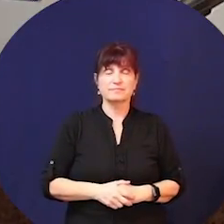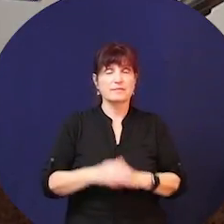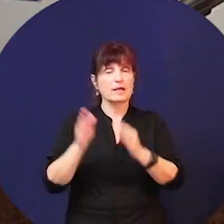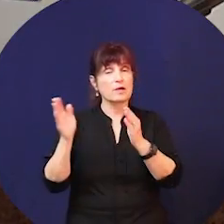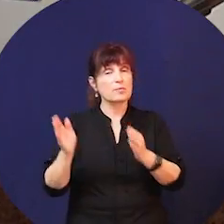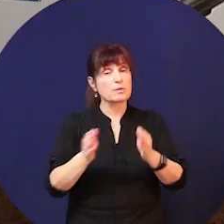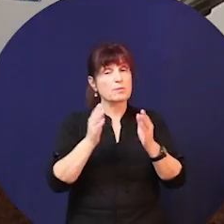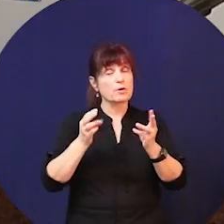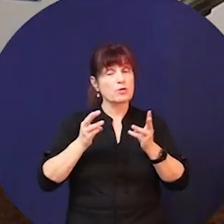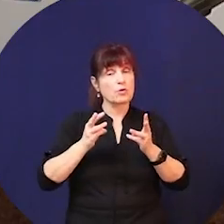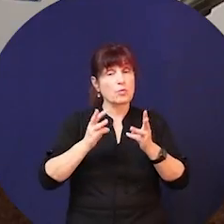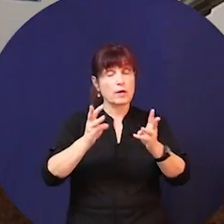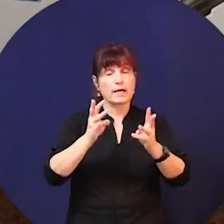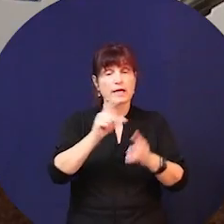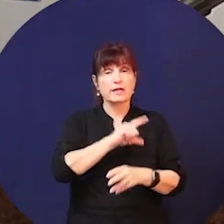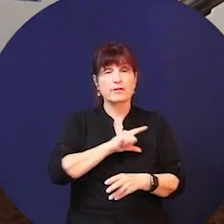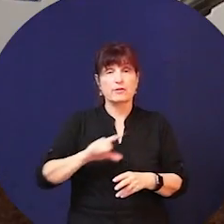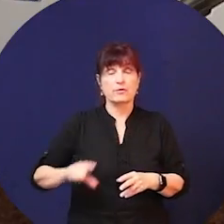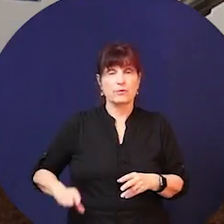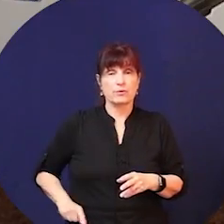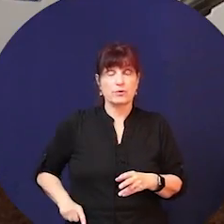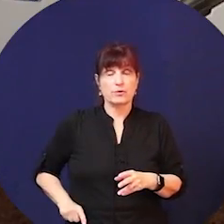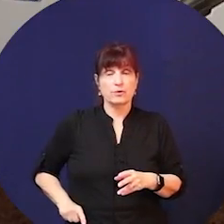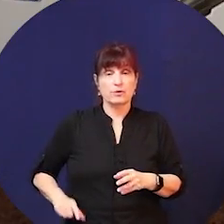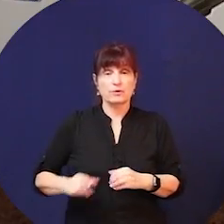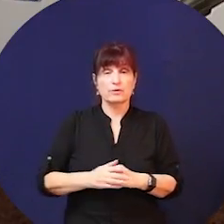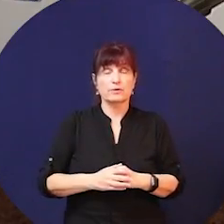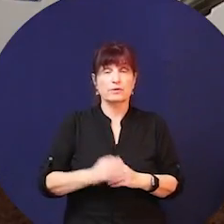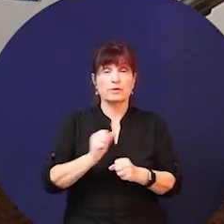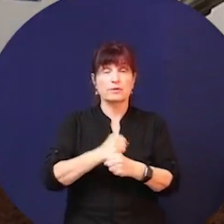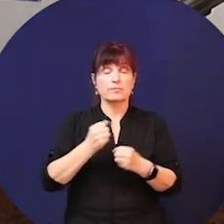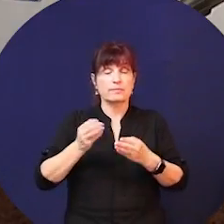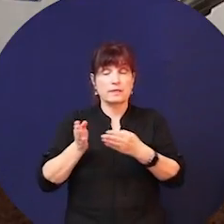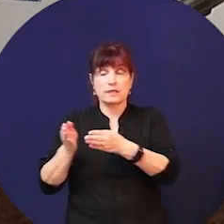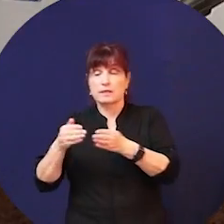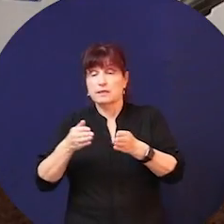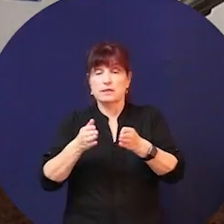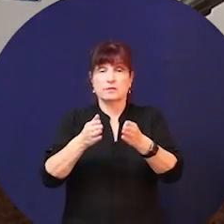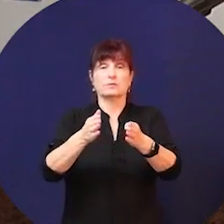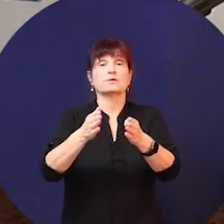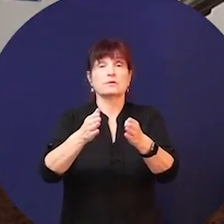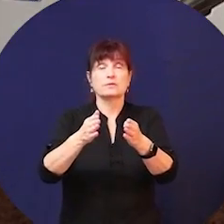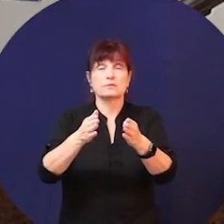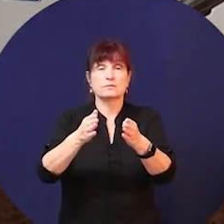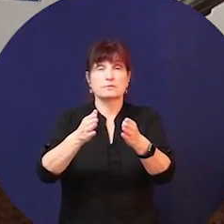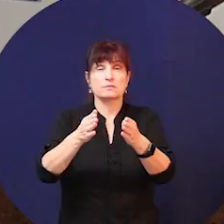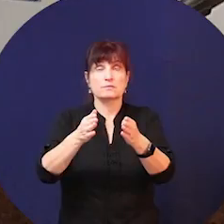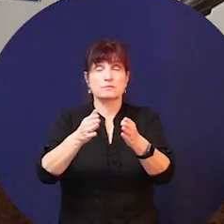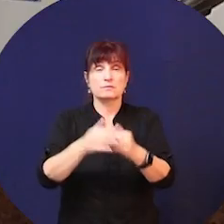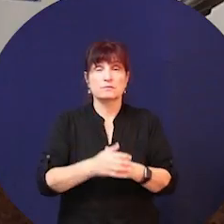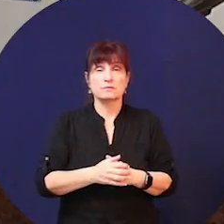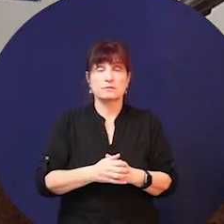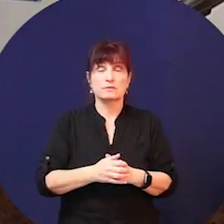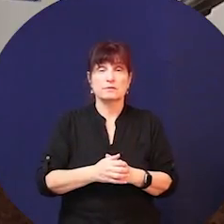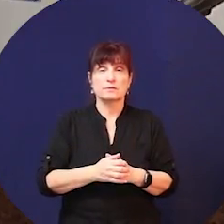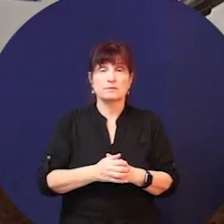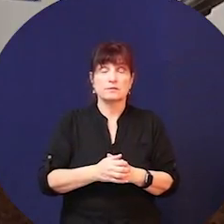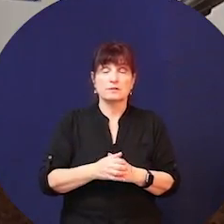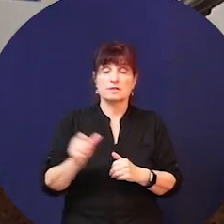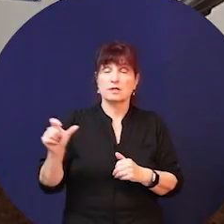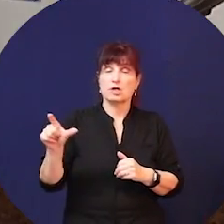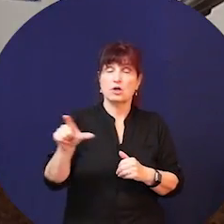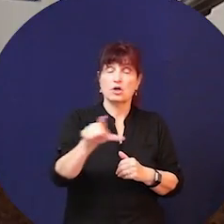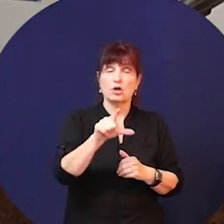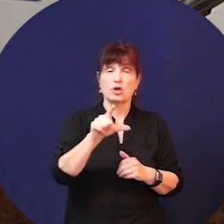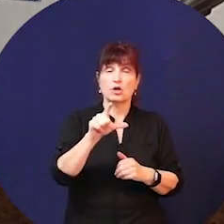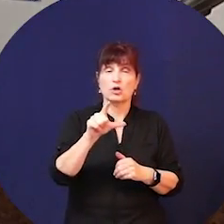Prepare the way of the Lord, make straight his path. All flesh